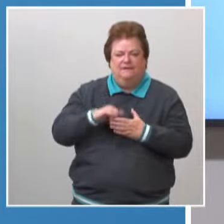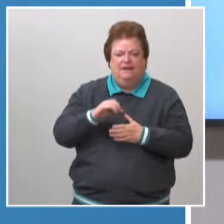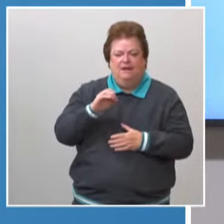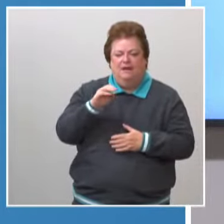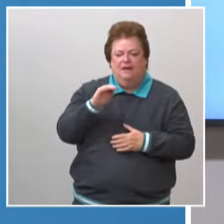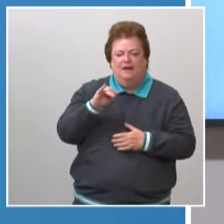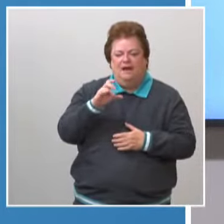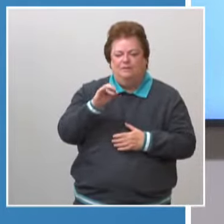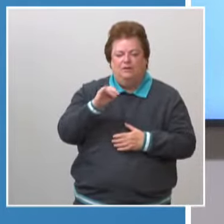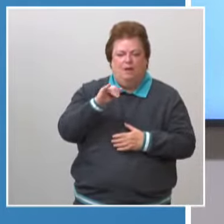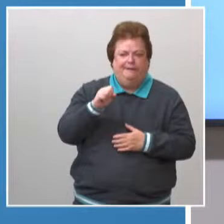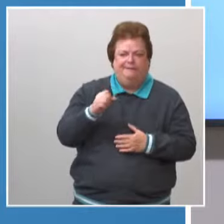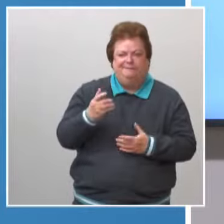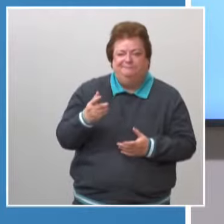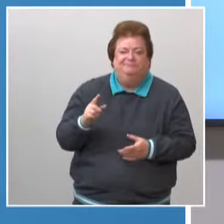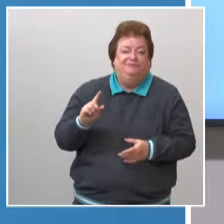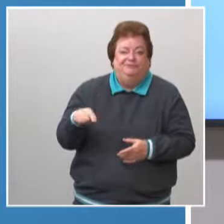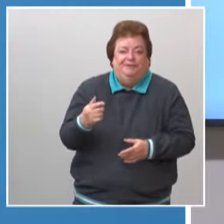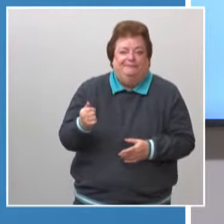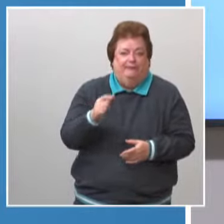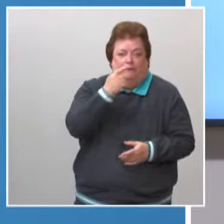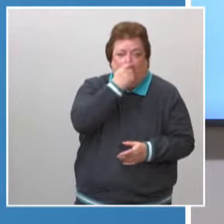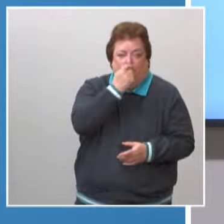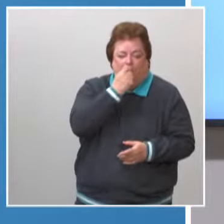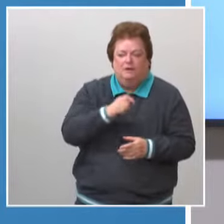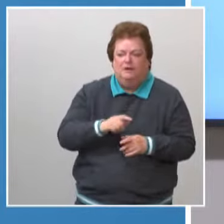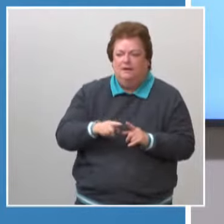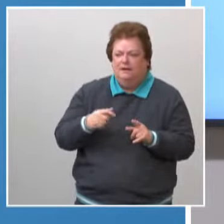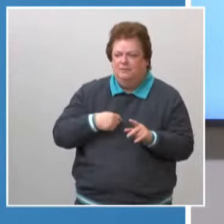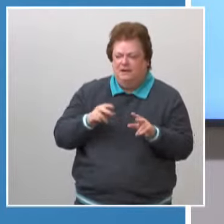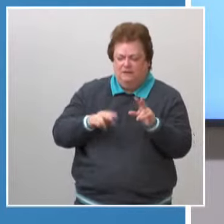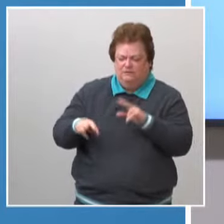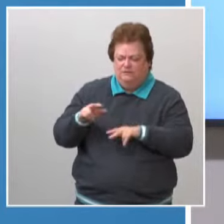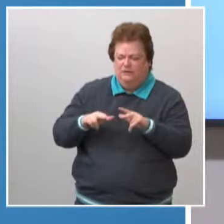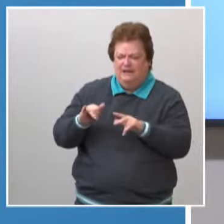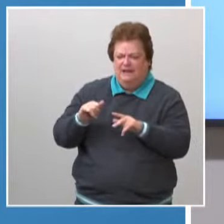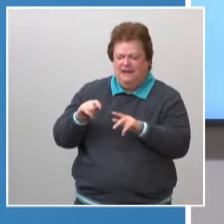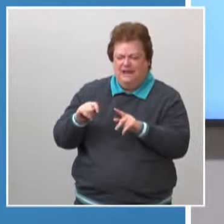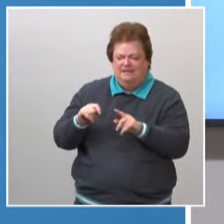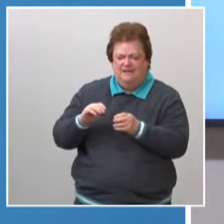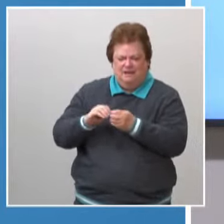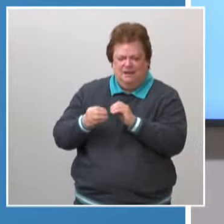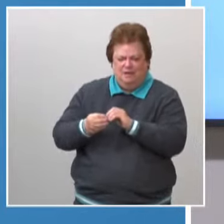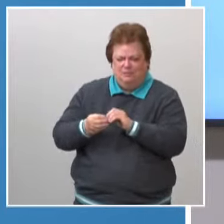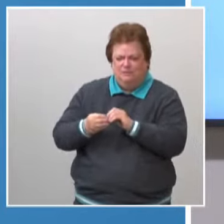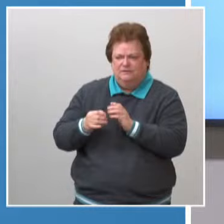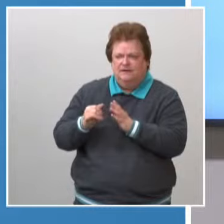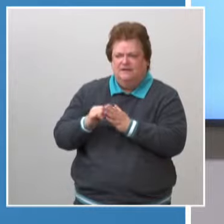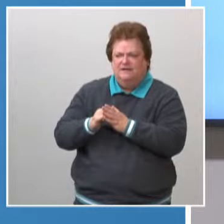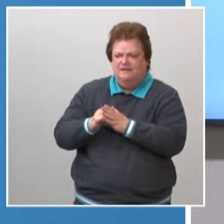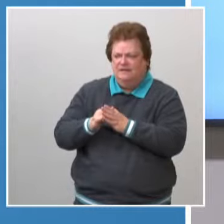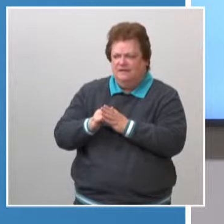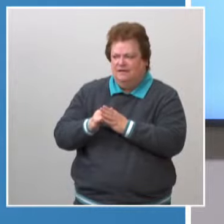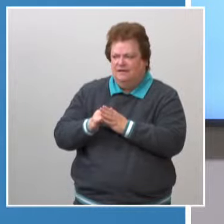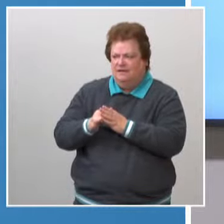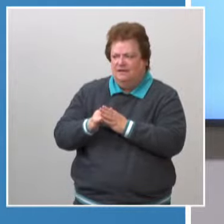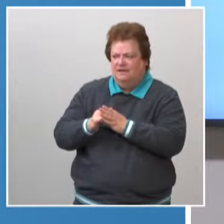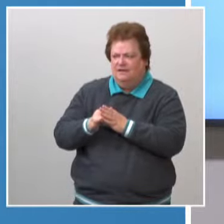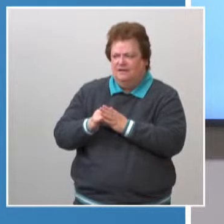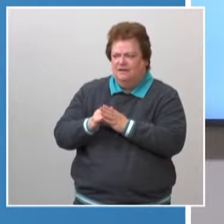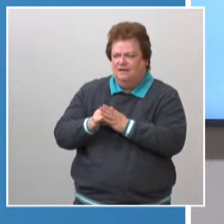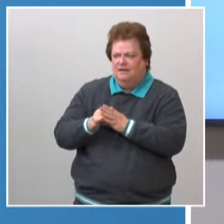just a cold or anything, but I was just looking, your case numbers in the past 3 weeks, you said went up over My check, 350%. 1,